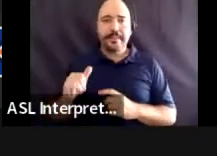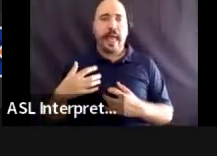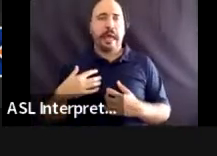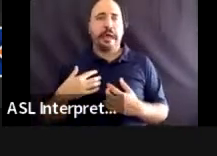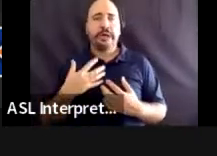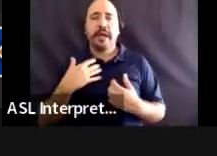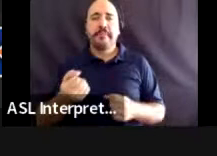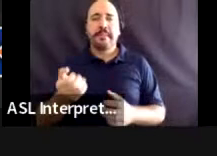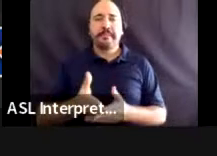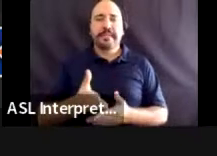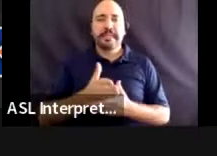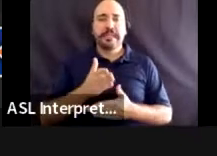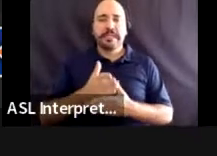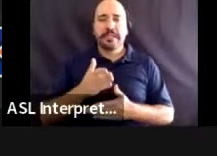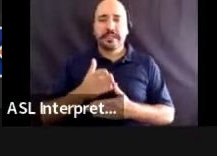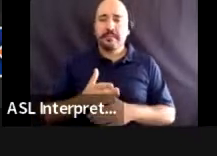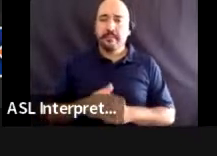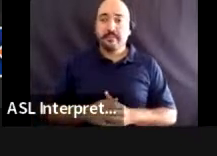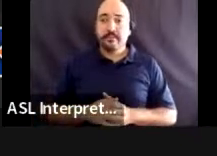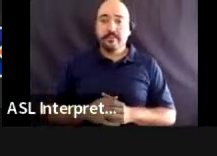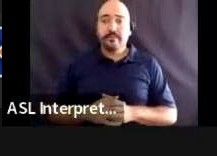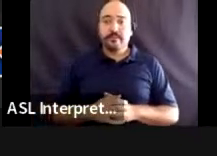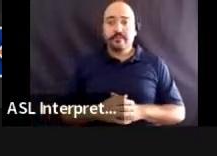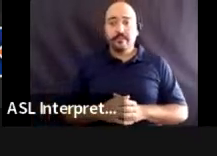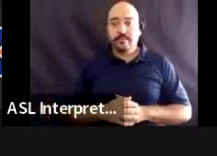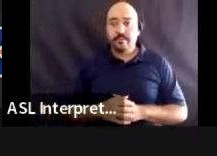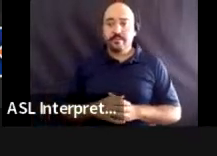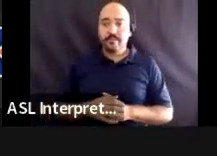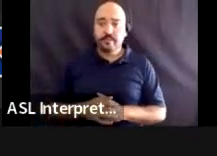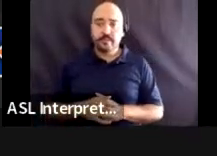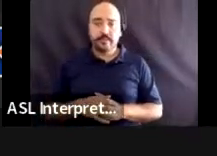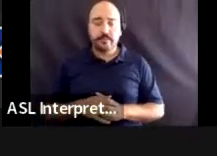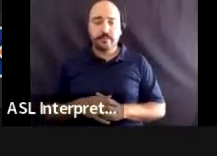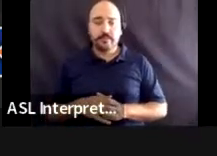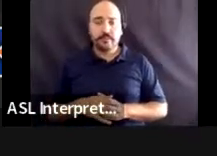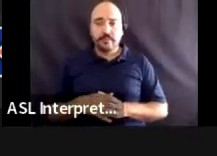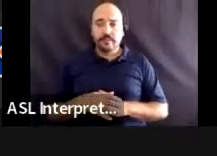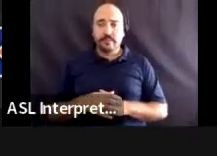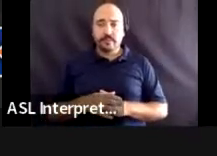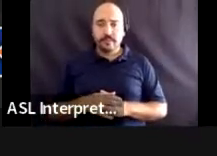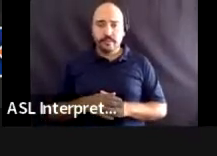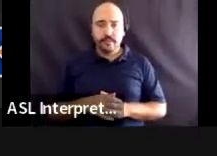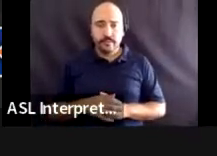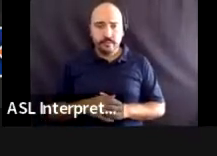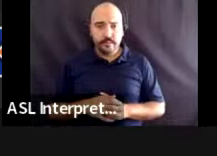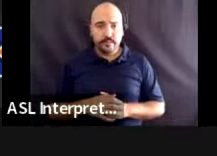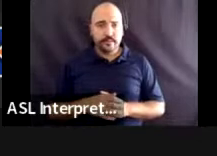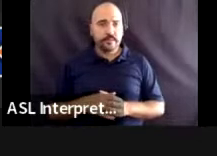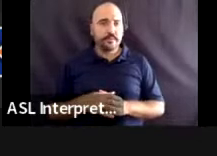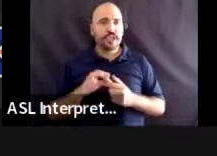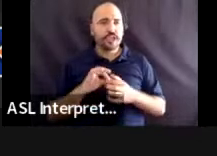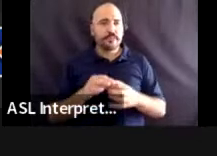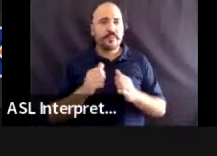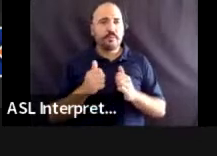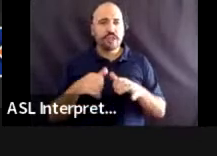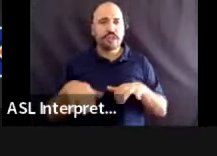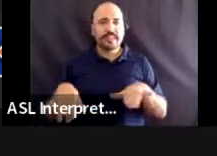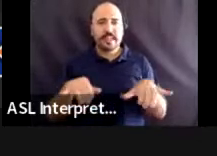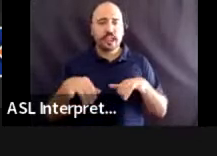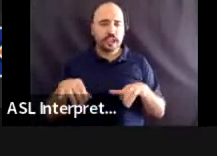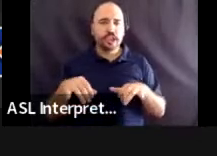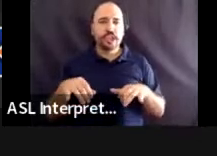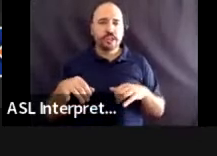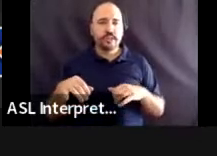medium. And in terms of which standard, the current standard is